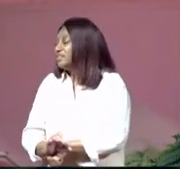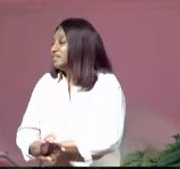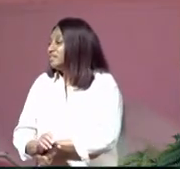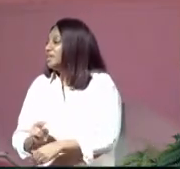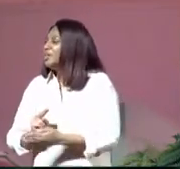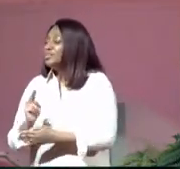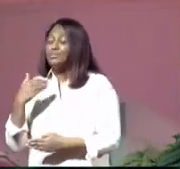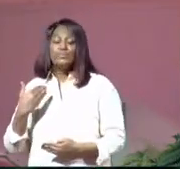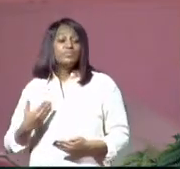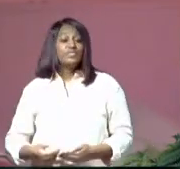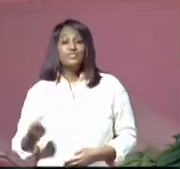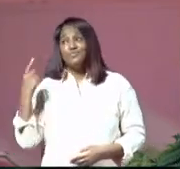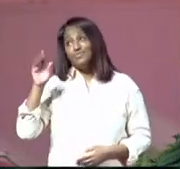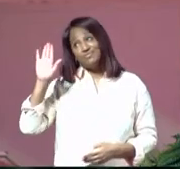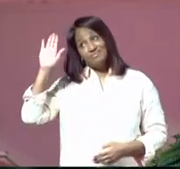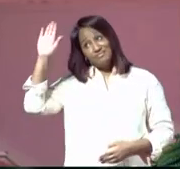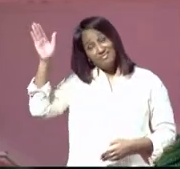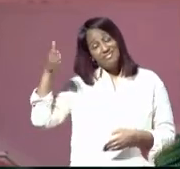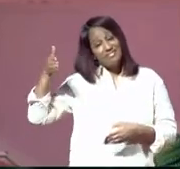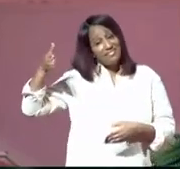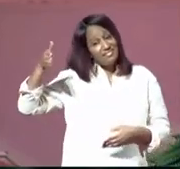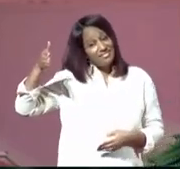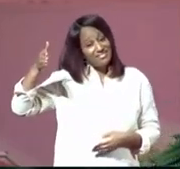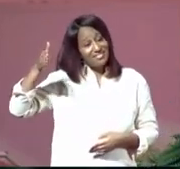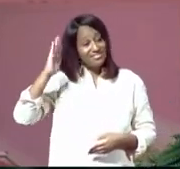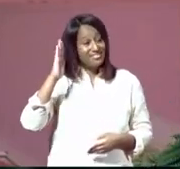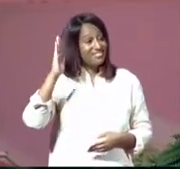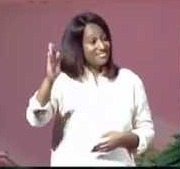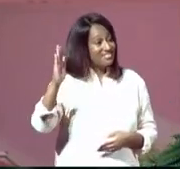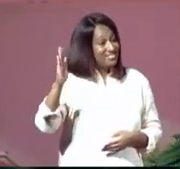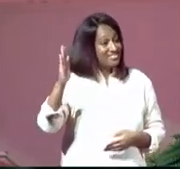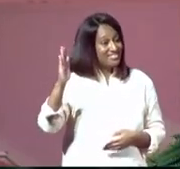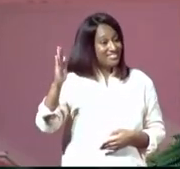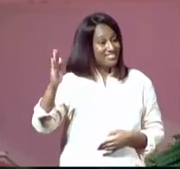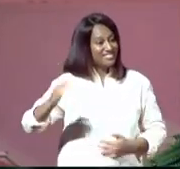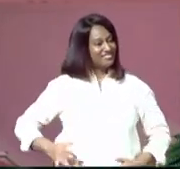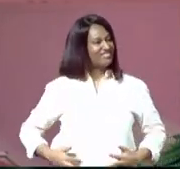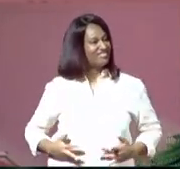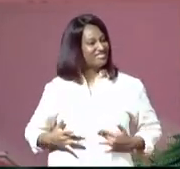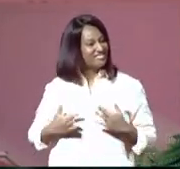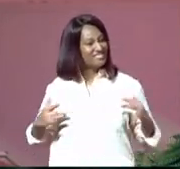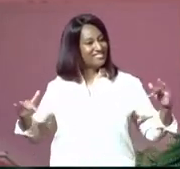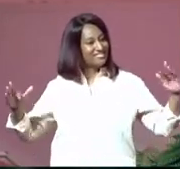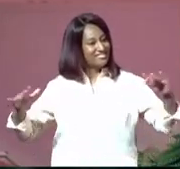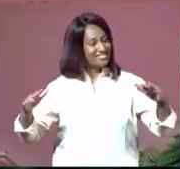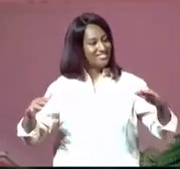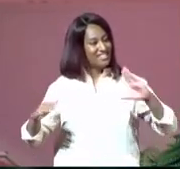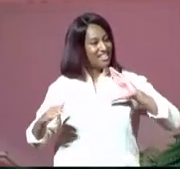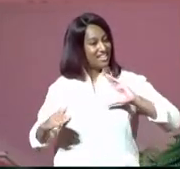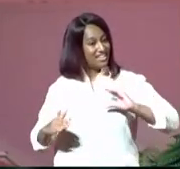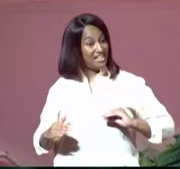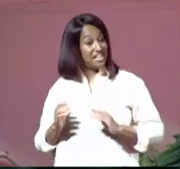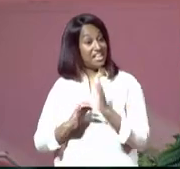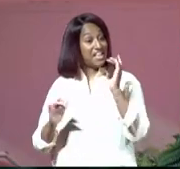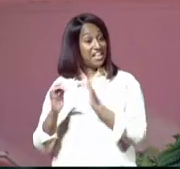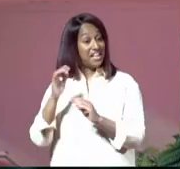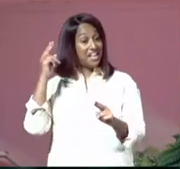good pleasure. Stand up in me as I move out of your way. In Jesus'